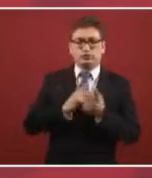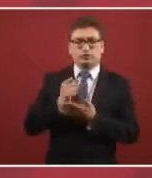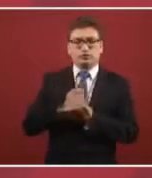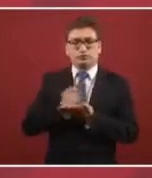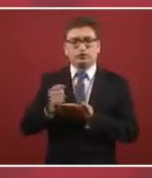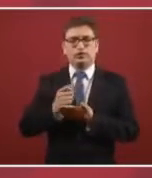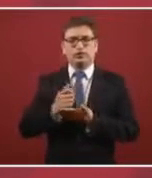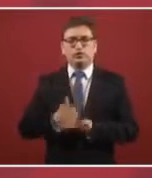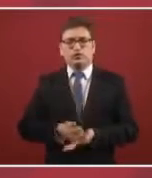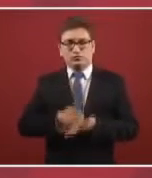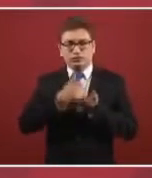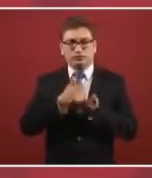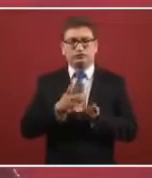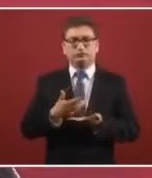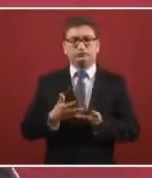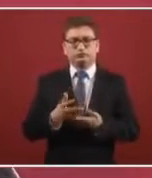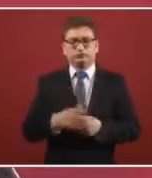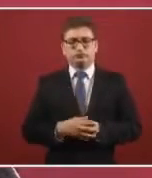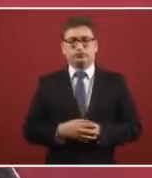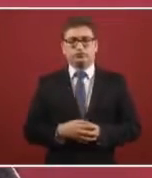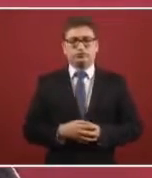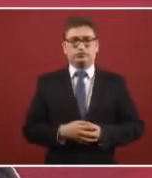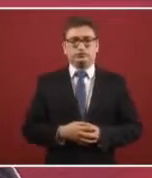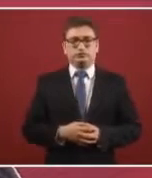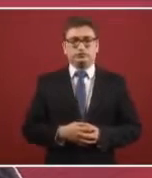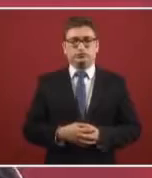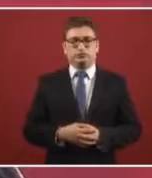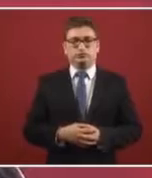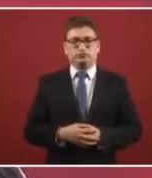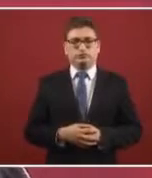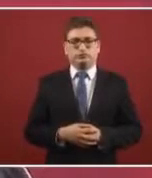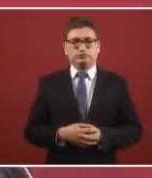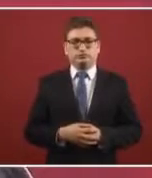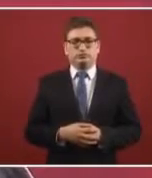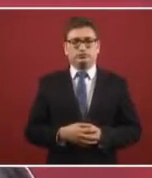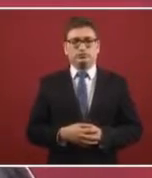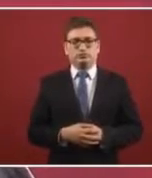credit, financiamiento. financing.